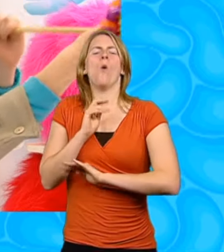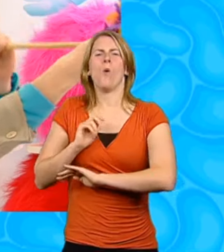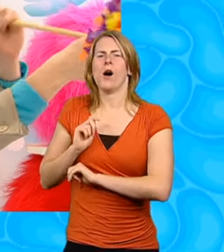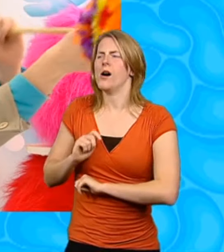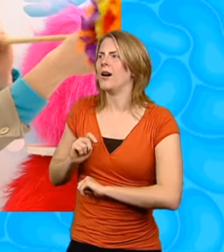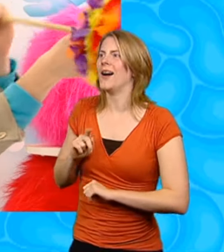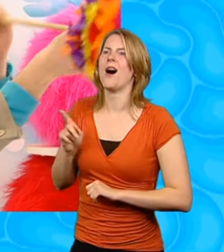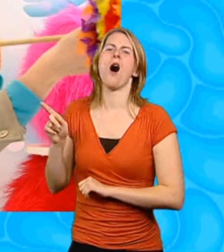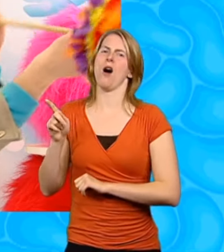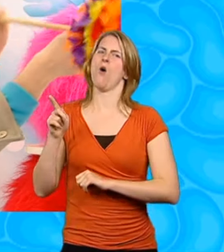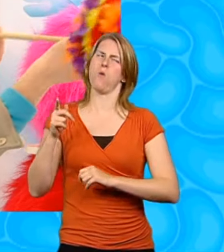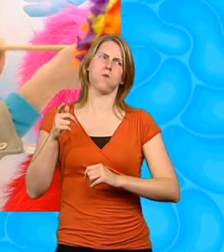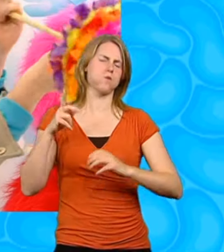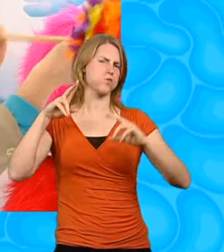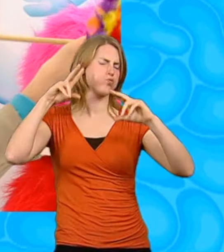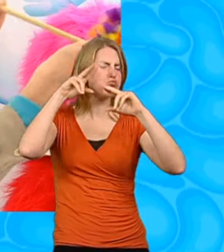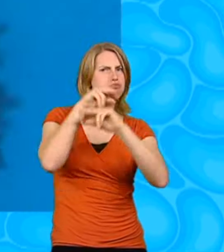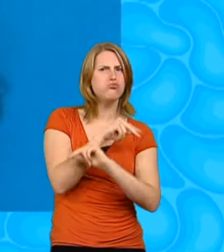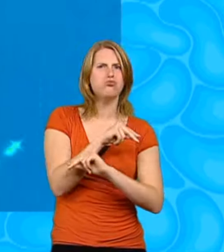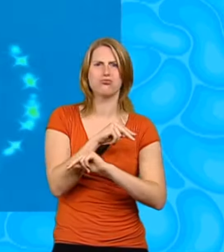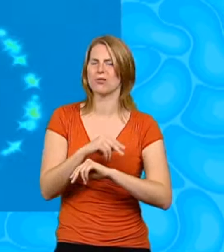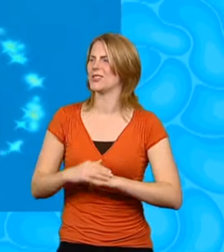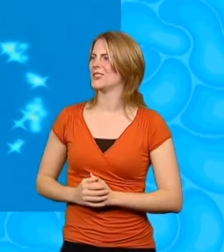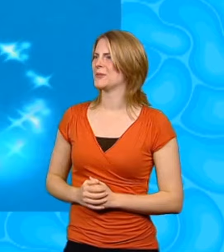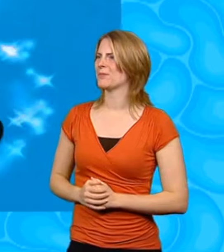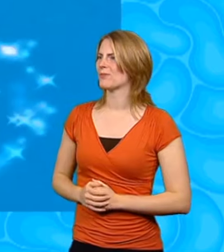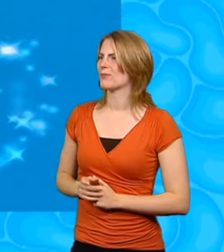Oh, they're heavy sleepers.